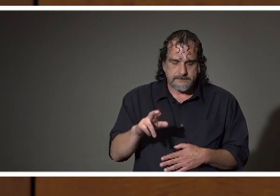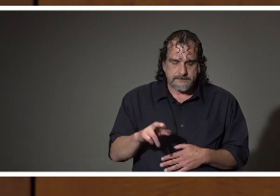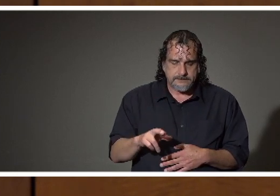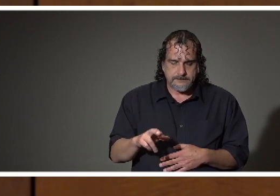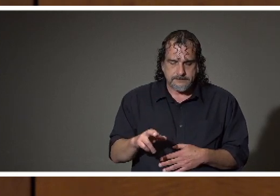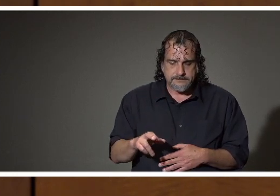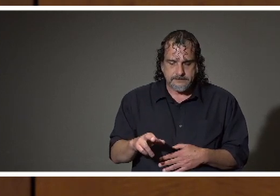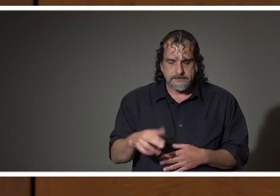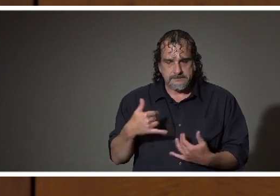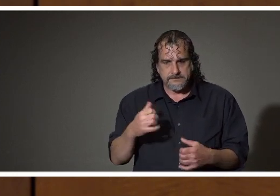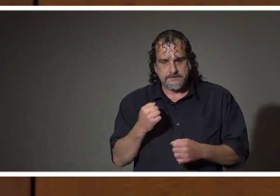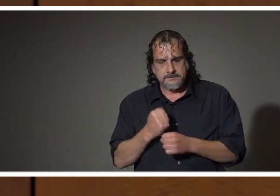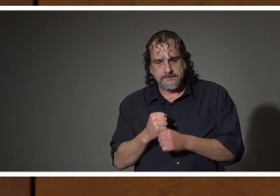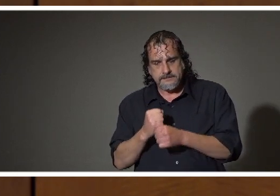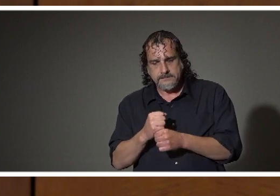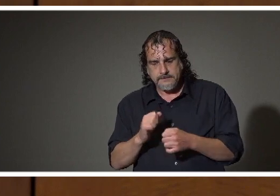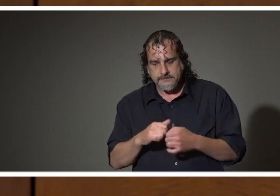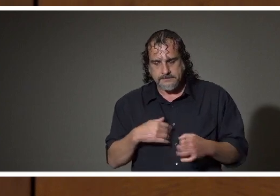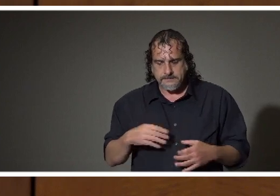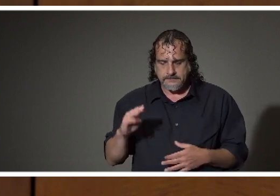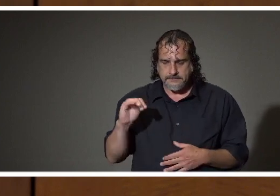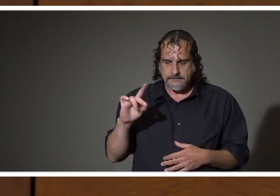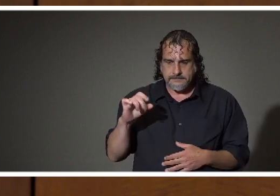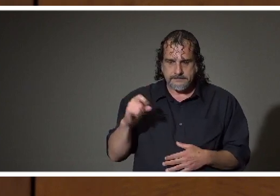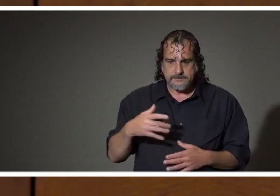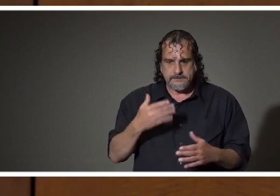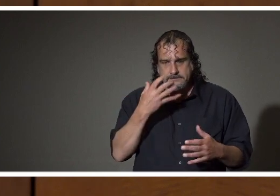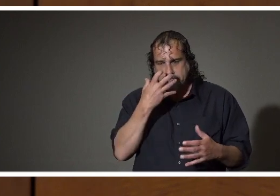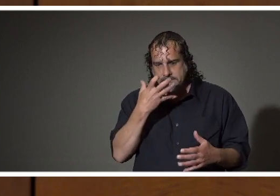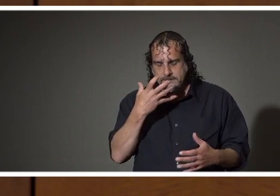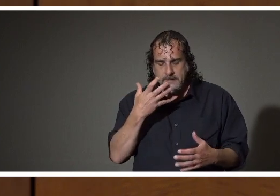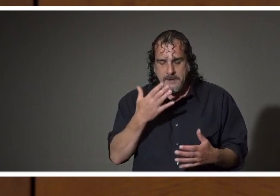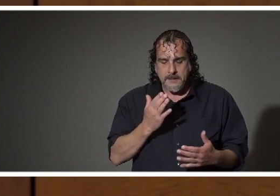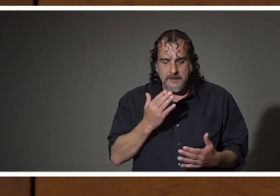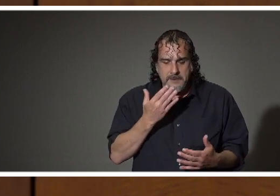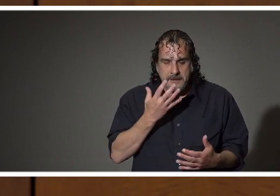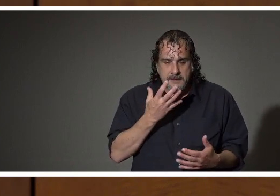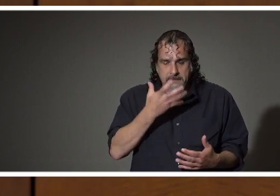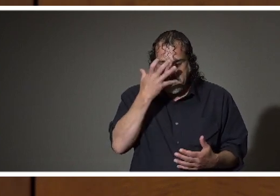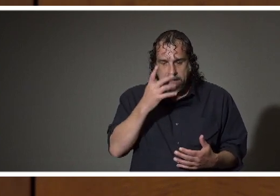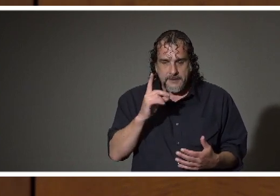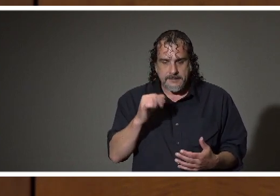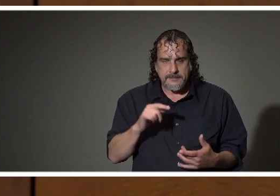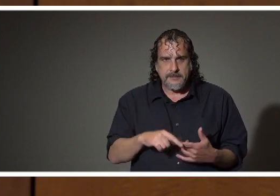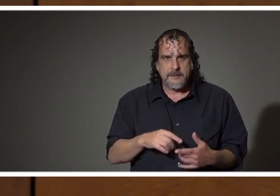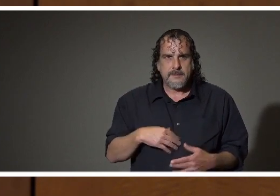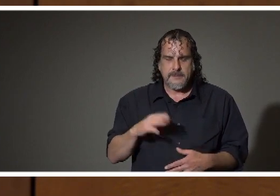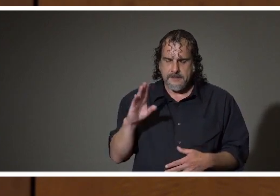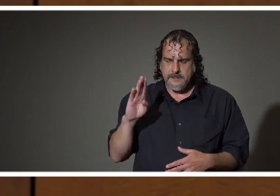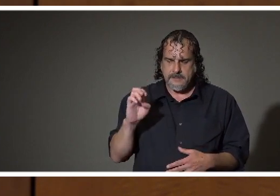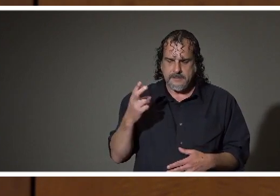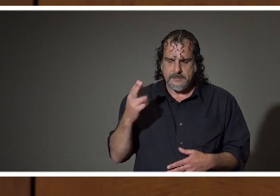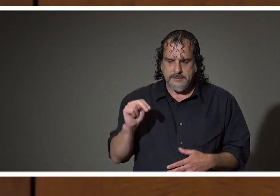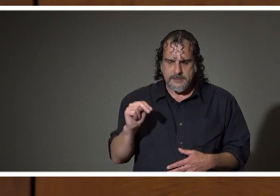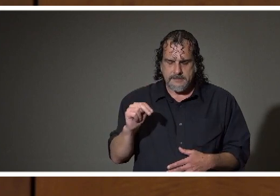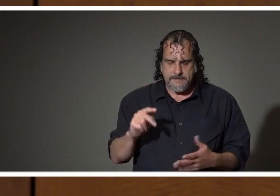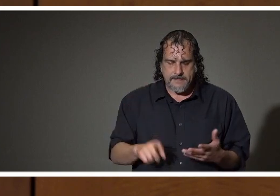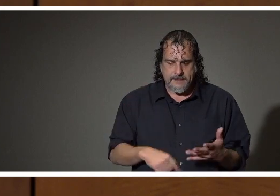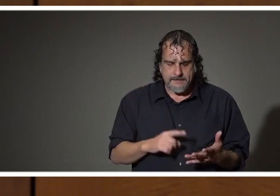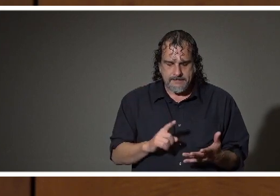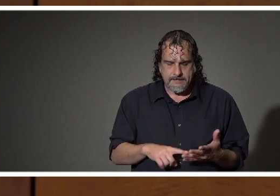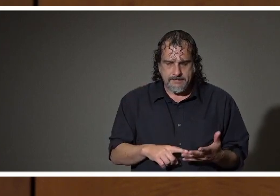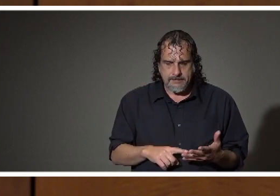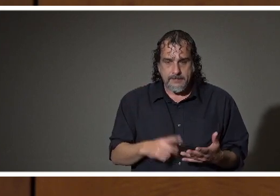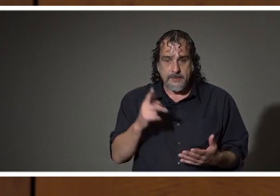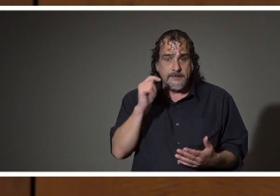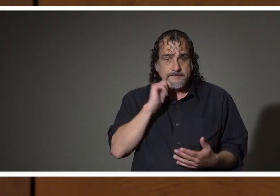and plays for the Mathiston Mad Dogs. Happy birthday, Ben Blackledge, who's turning 2, and to 2 twins